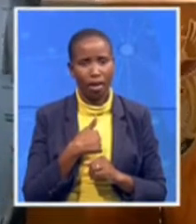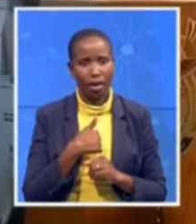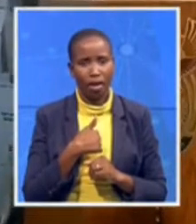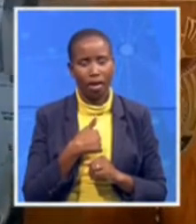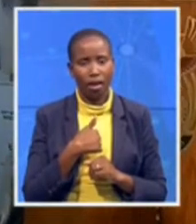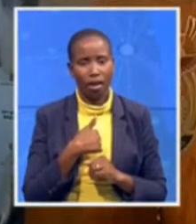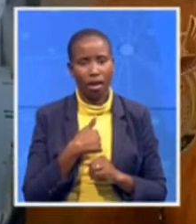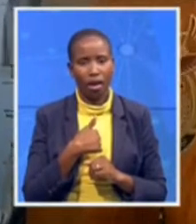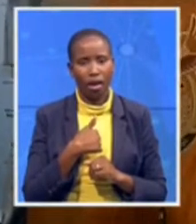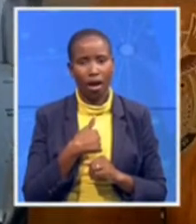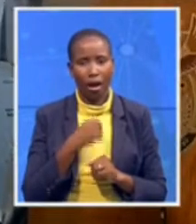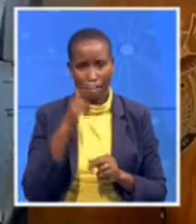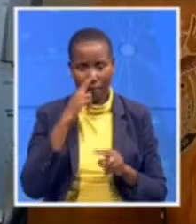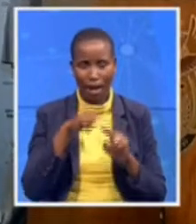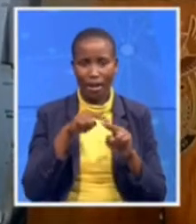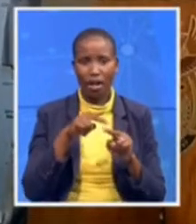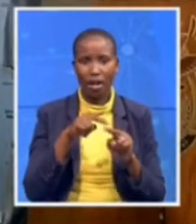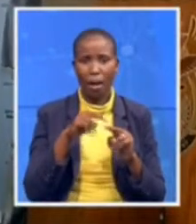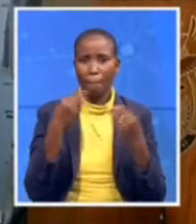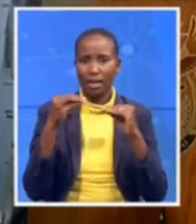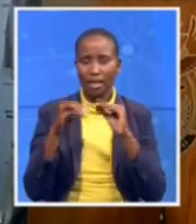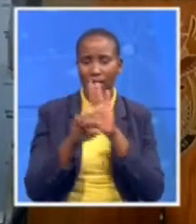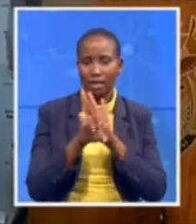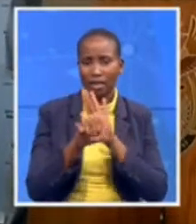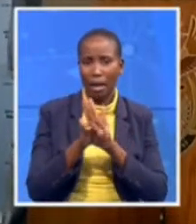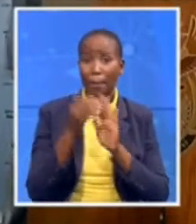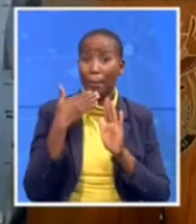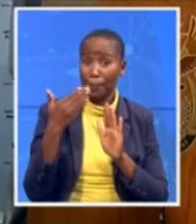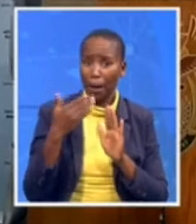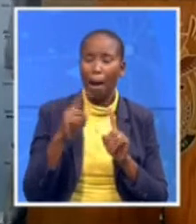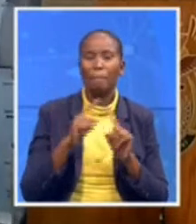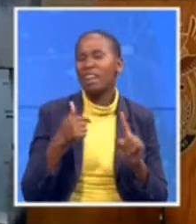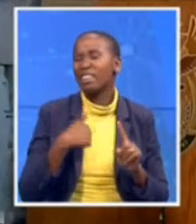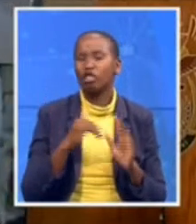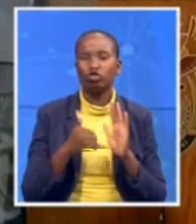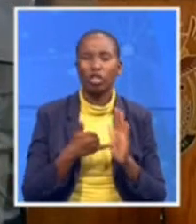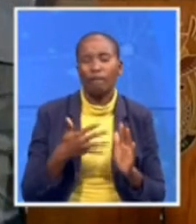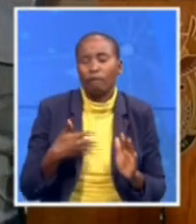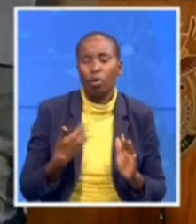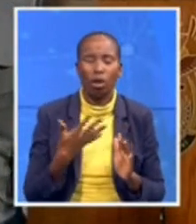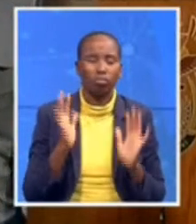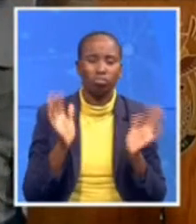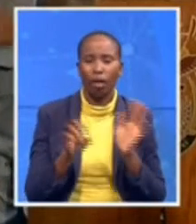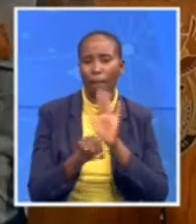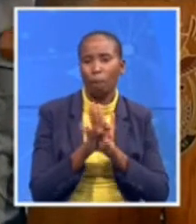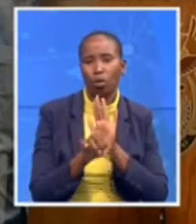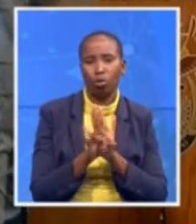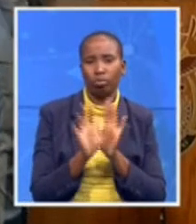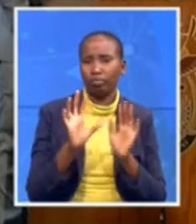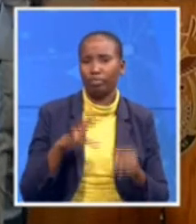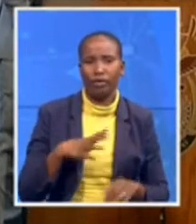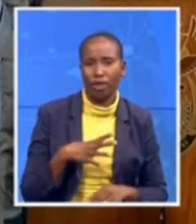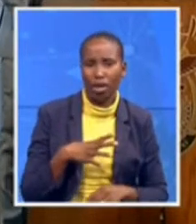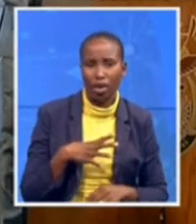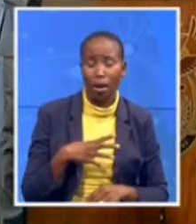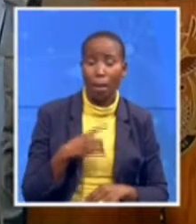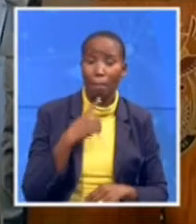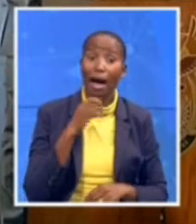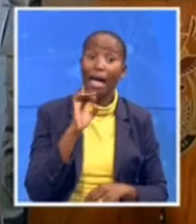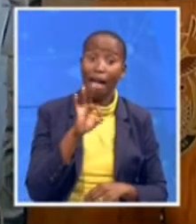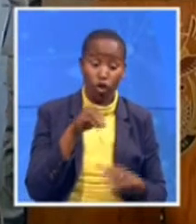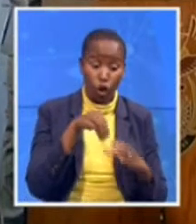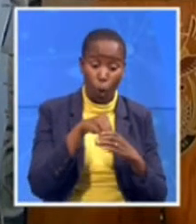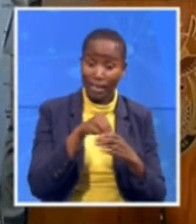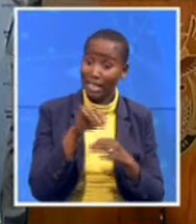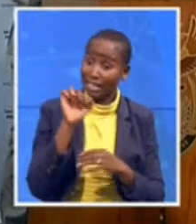as long as those kind of postings or those kind of content that we are distributing are not in any way harmful